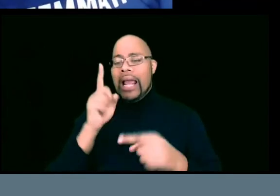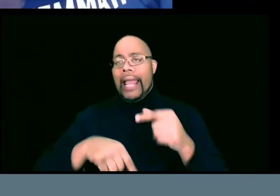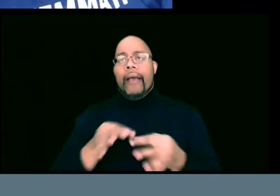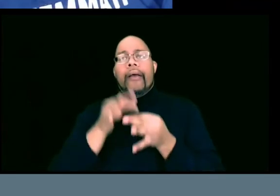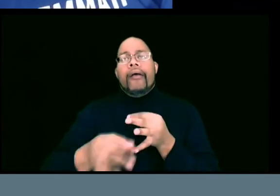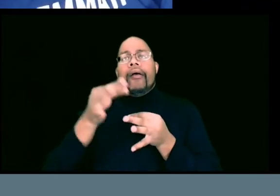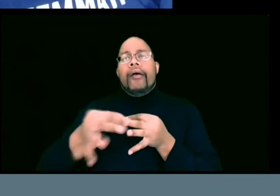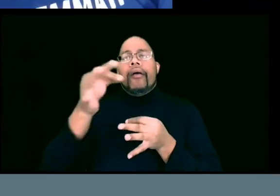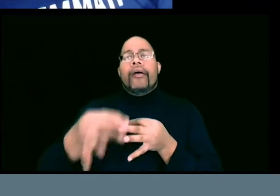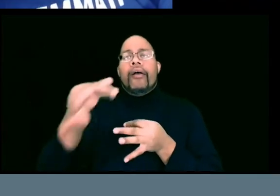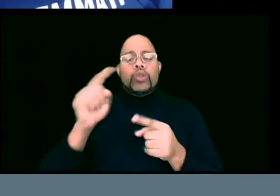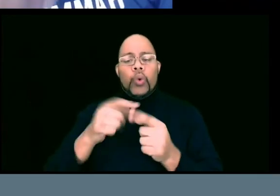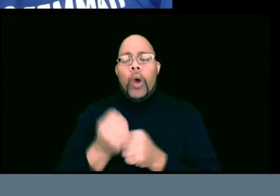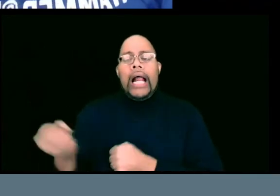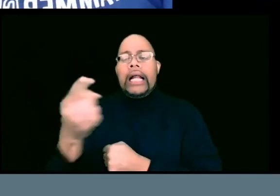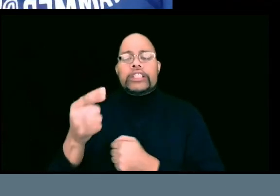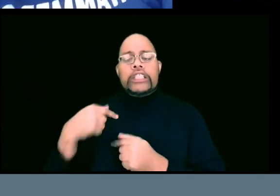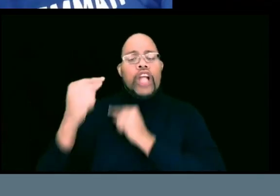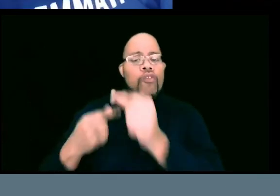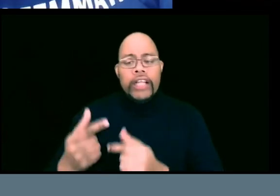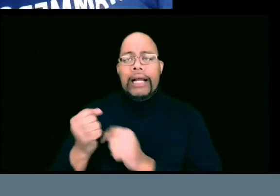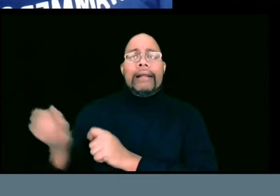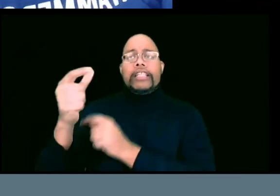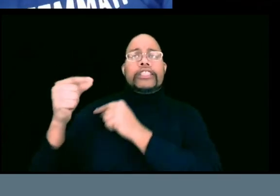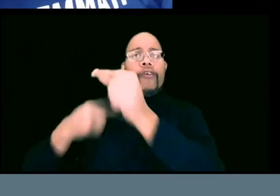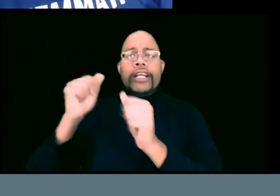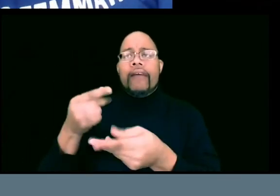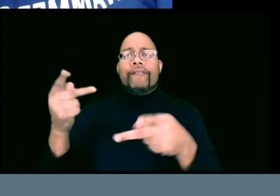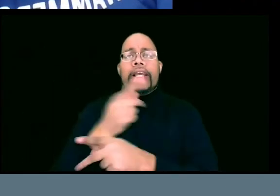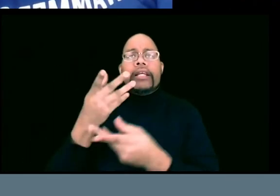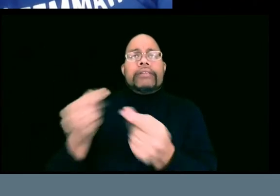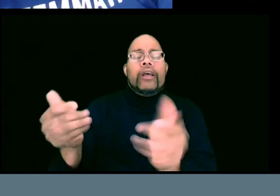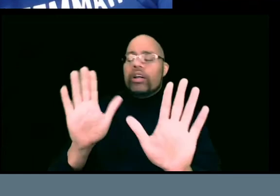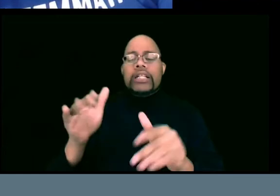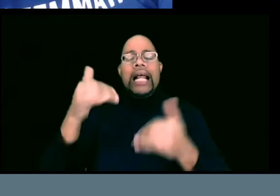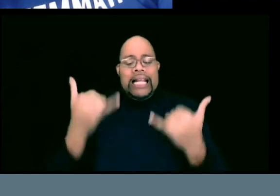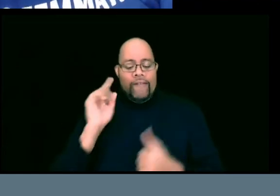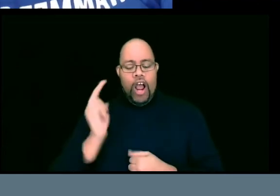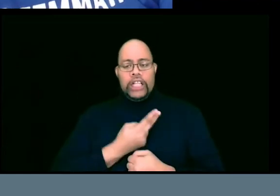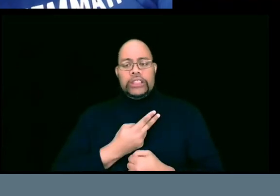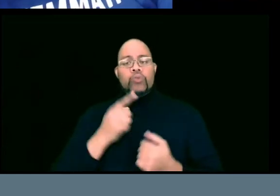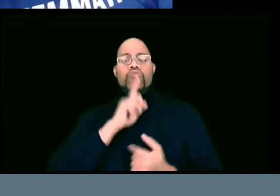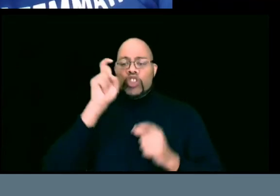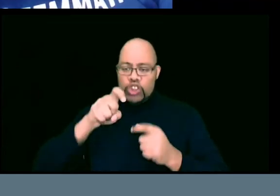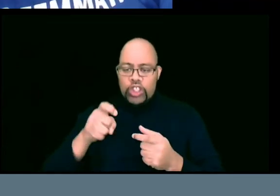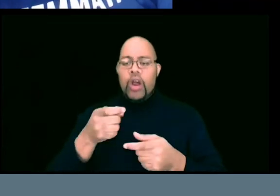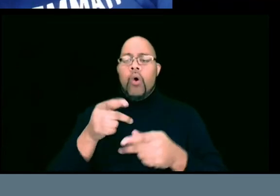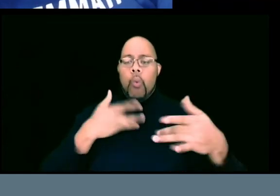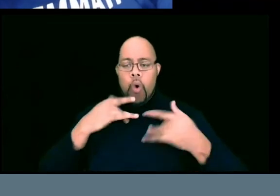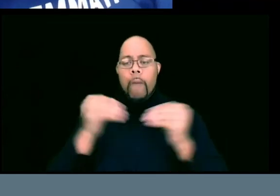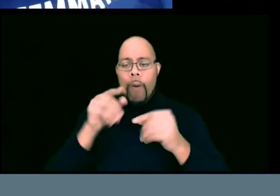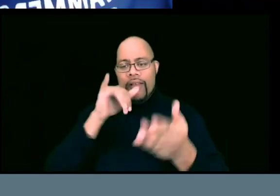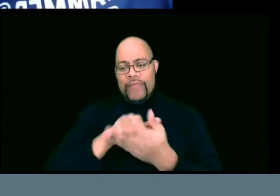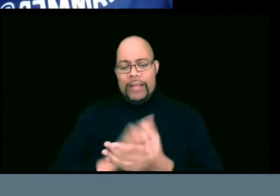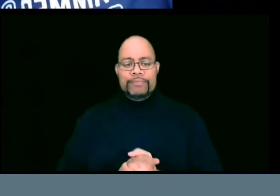try to make an impact. We can't just keep pushing it off until next generation. The next generation will figure out how to deal with it. This is a wake up call, and